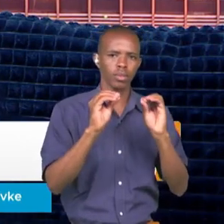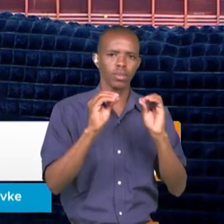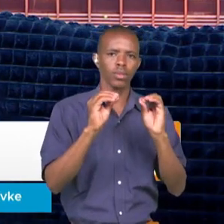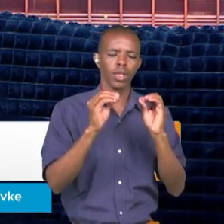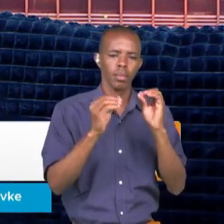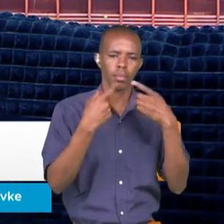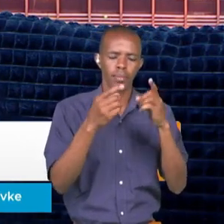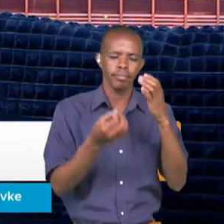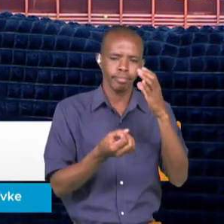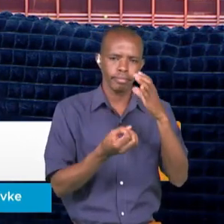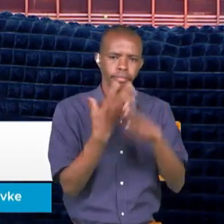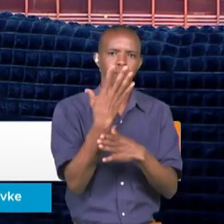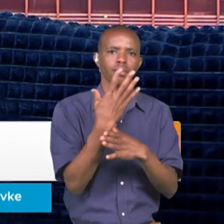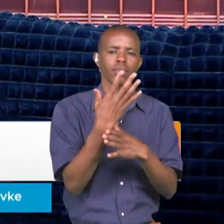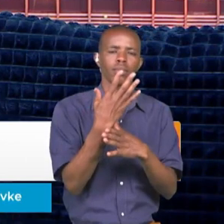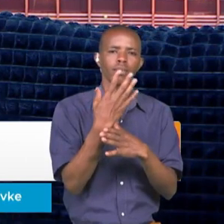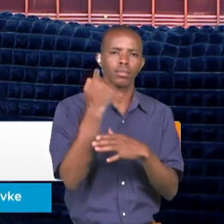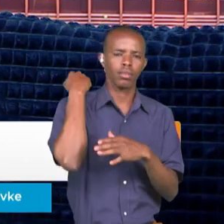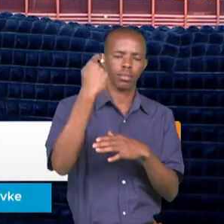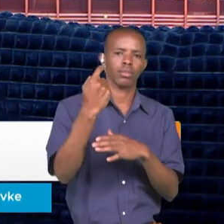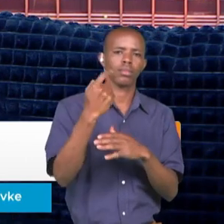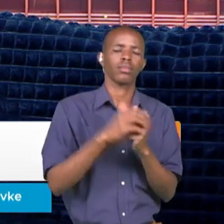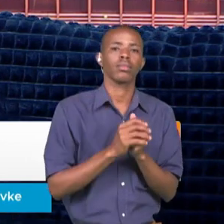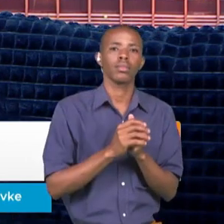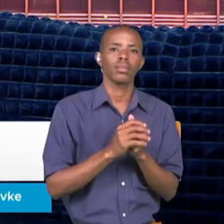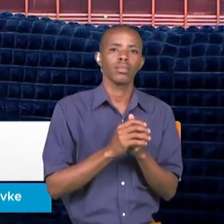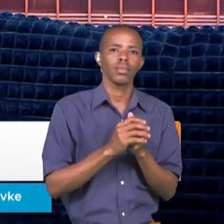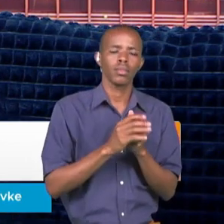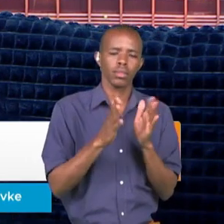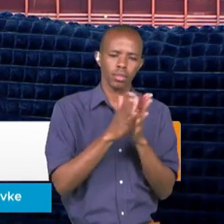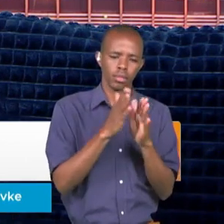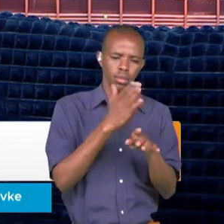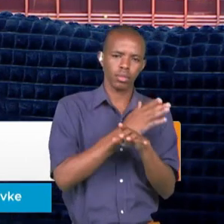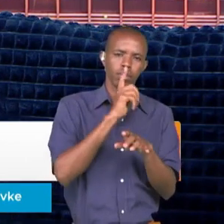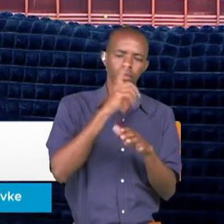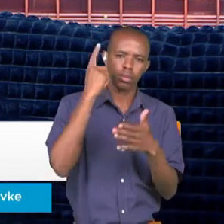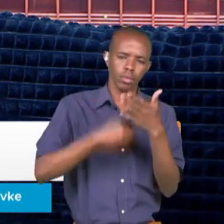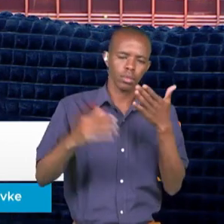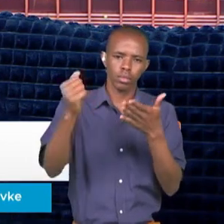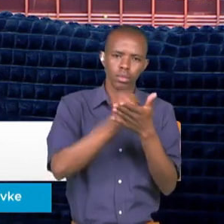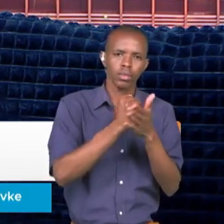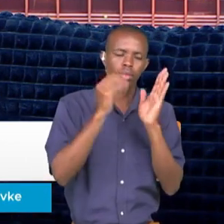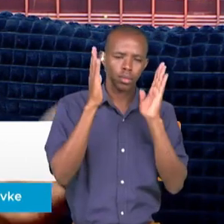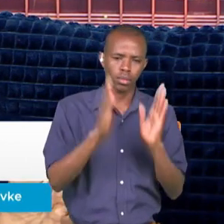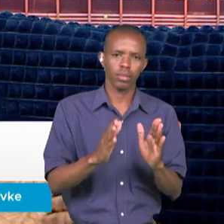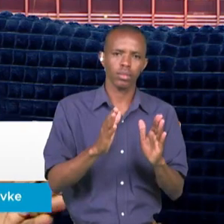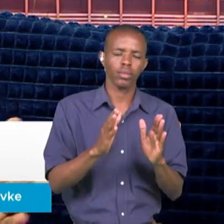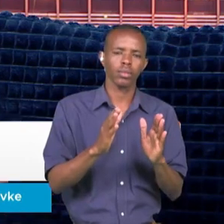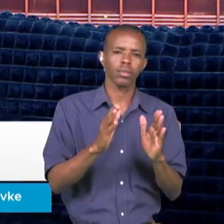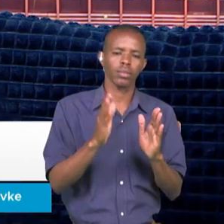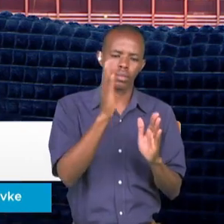are emerging in the recent past. Yeah. And like you said, employers, people learn